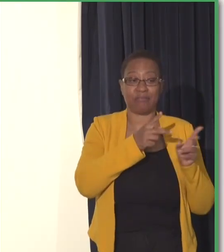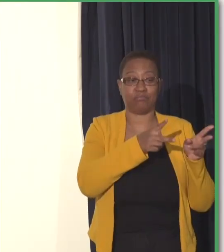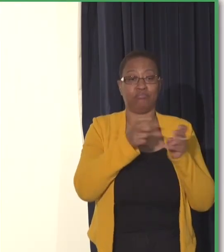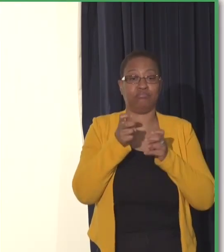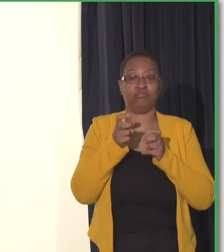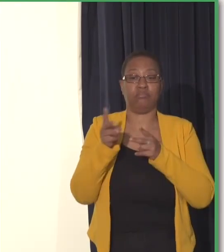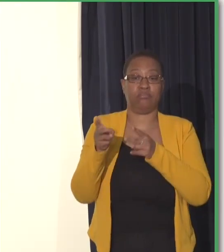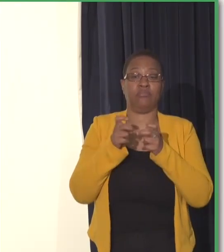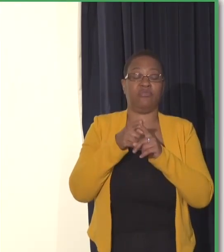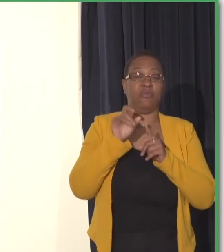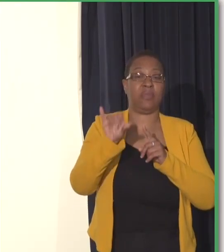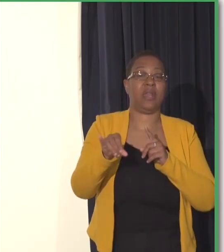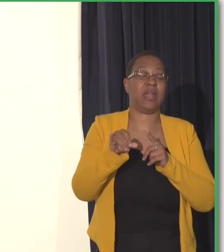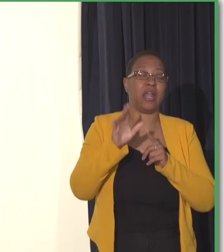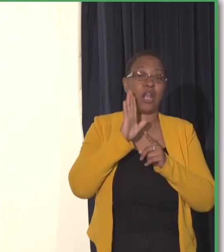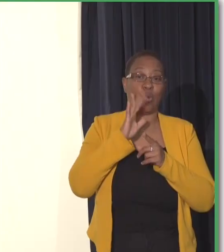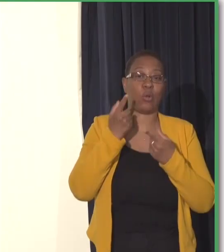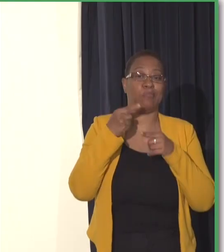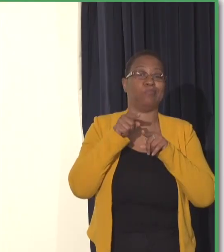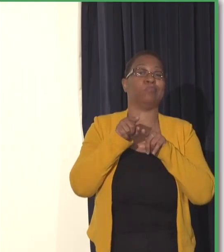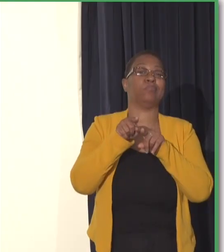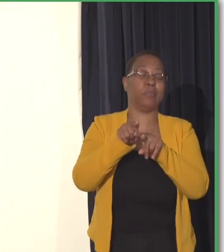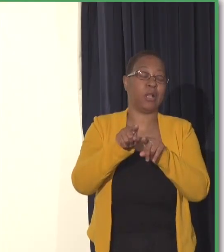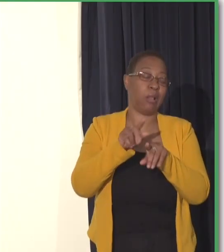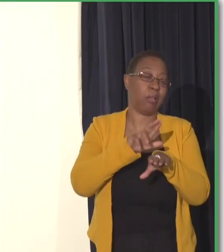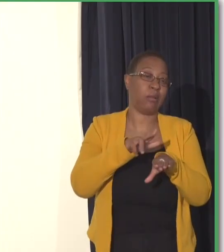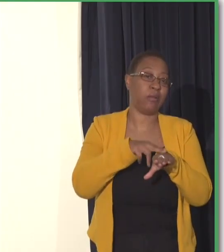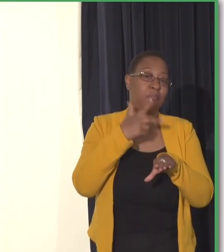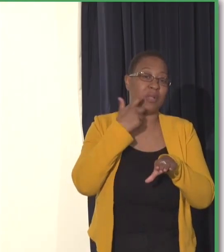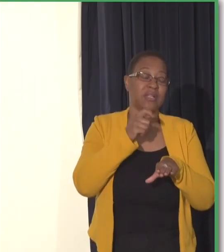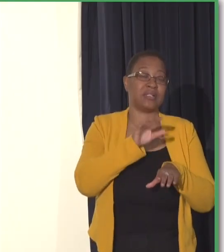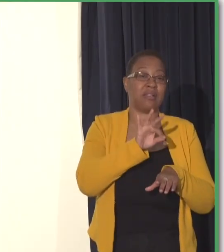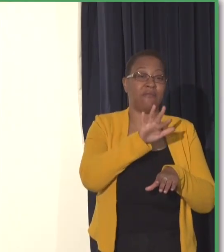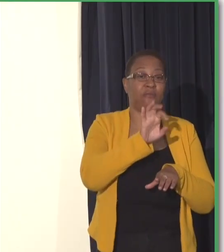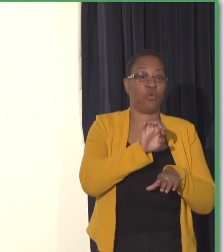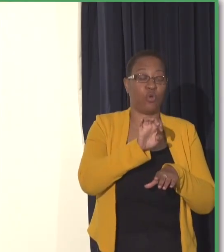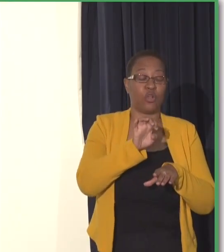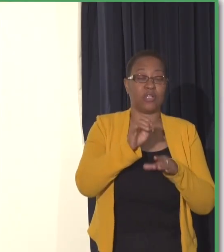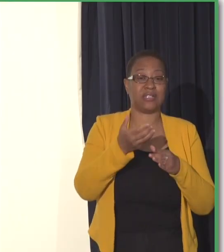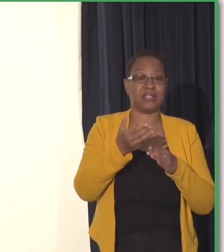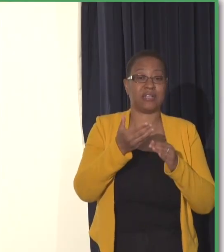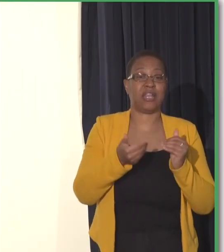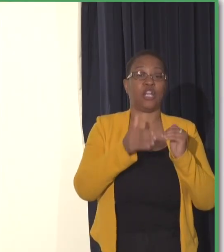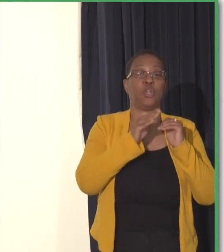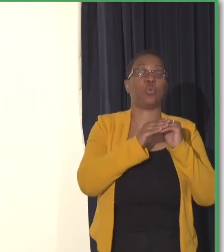kind of, it's going to naturally parallel it, because as the force rises in